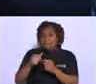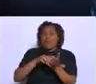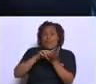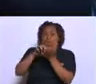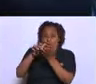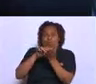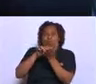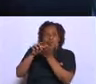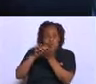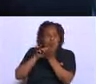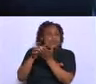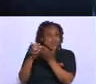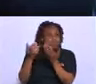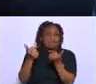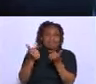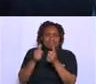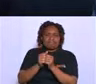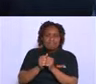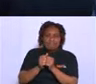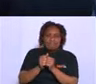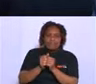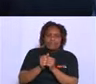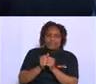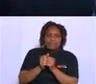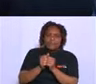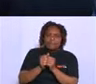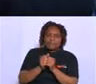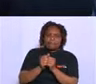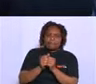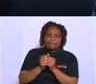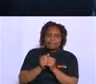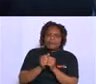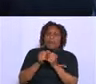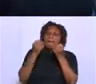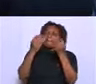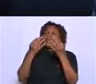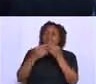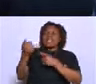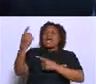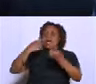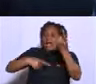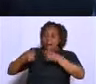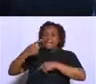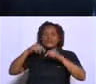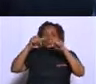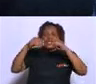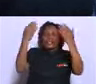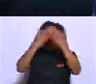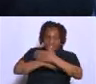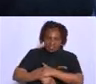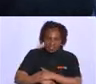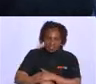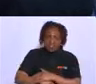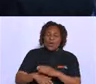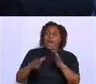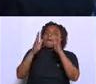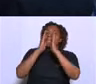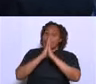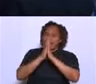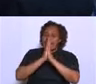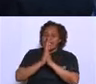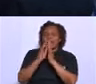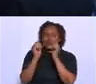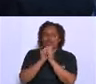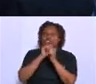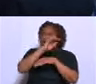tembea, tembea, tembea. So many are coming tonight. Watu wengi wanakuja usiku wa leo. We're praying with everybody we